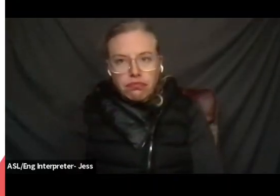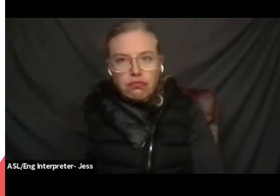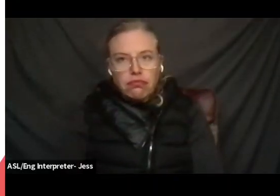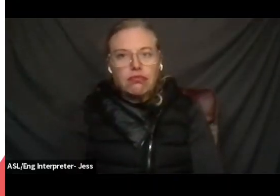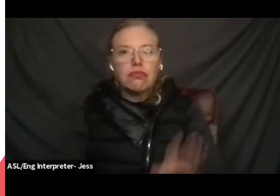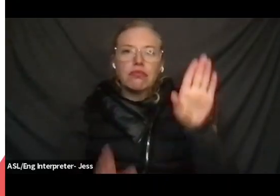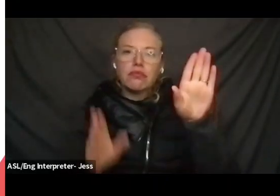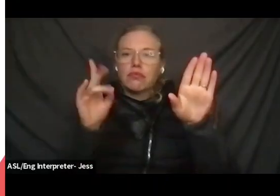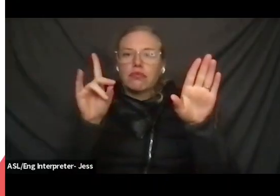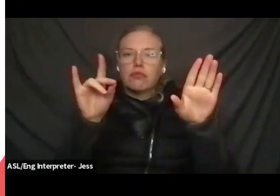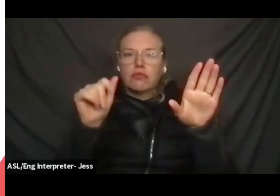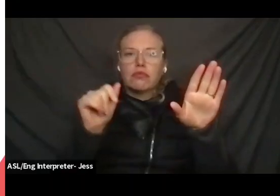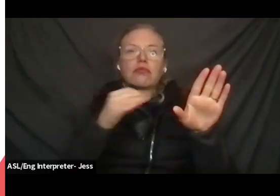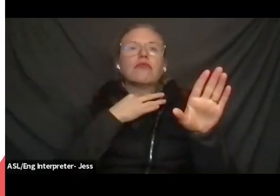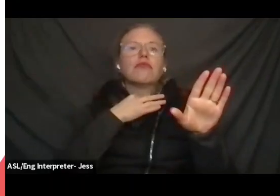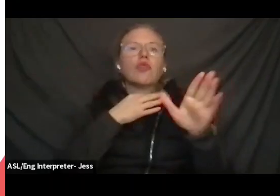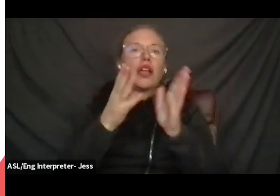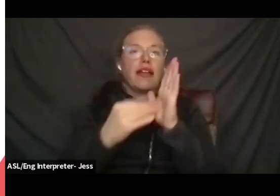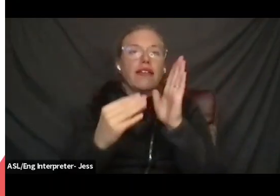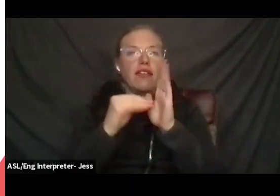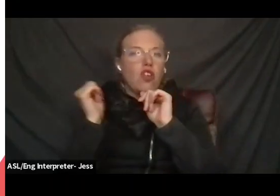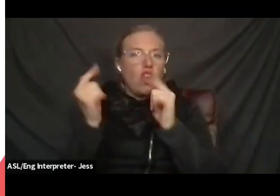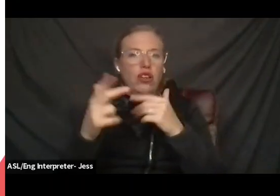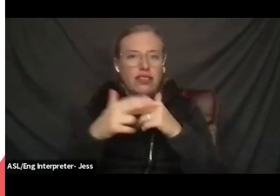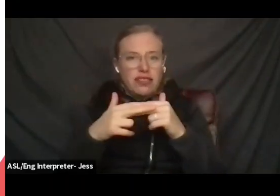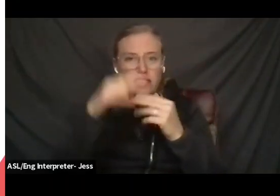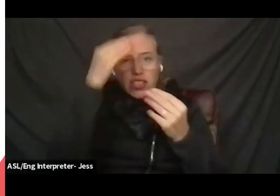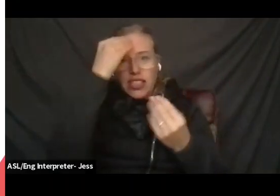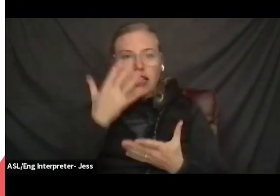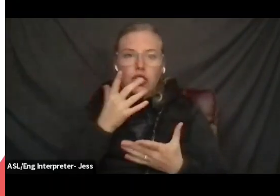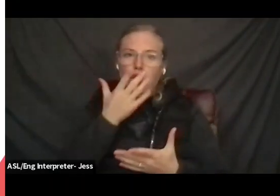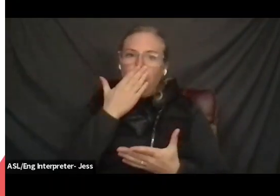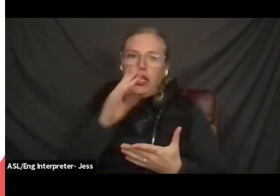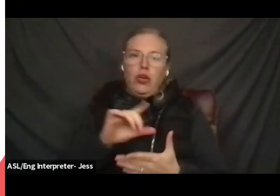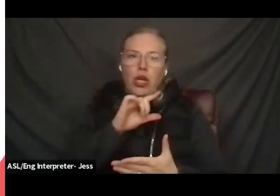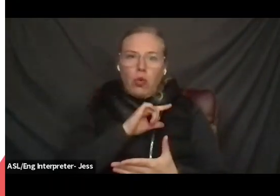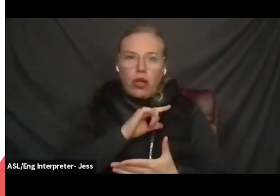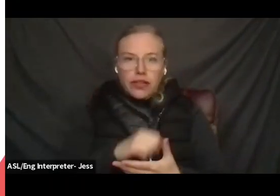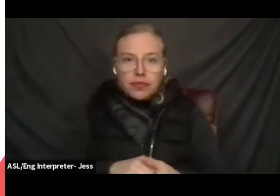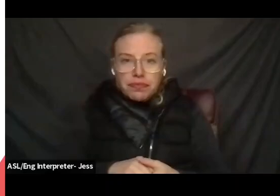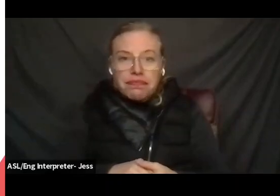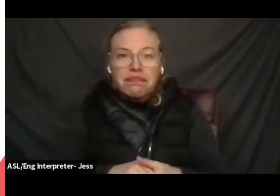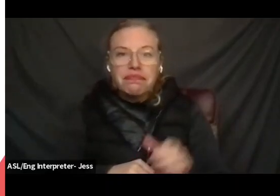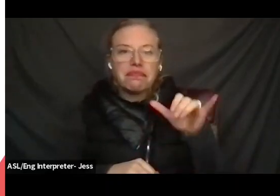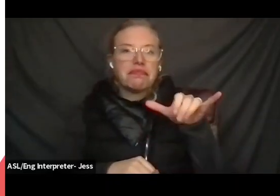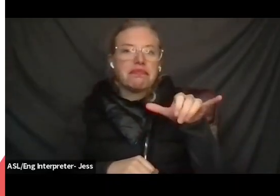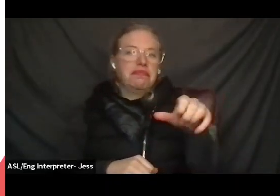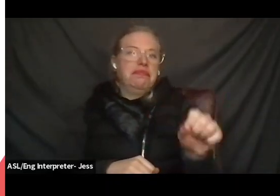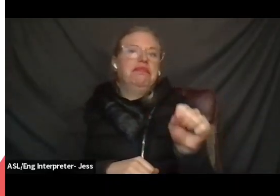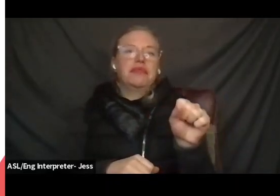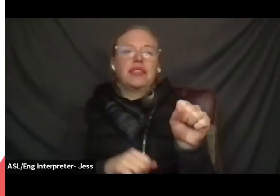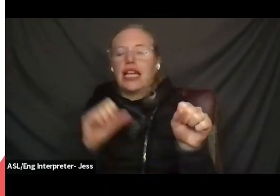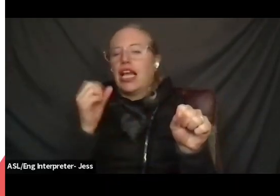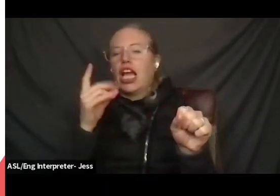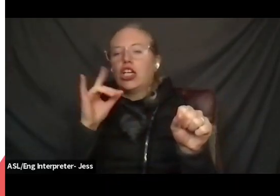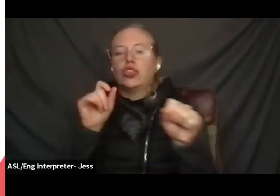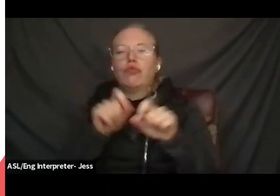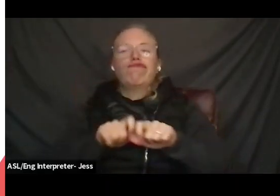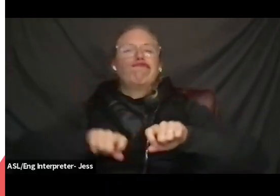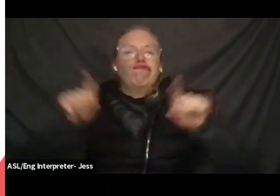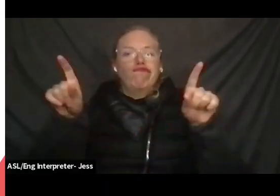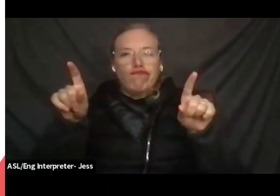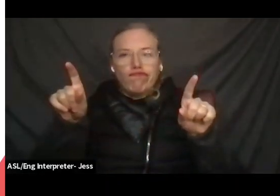Brenda, I'm just wondering if we can get copies of all of these slides. All this information is really great. Yep, we will have, Ashley will be sending